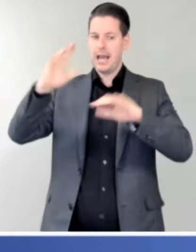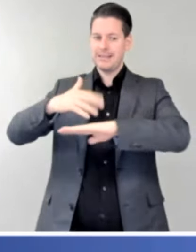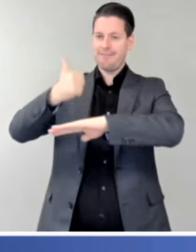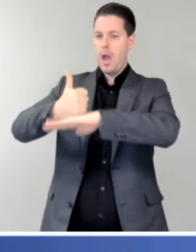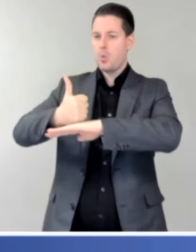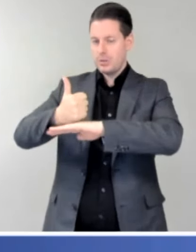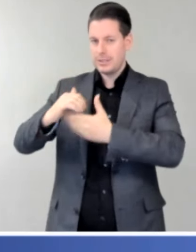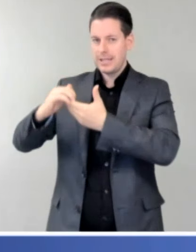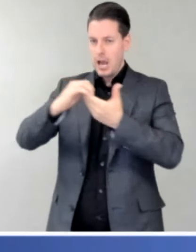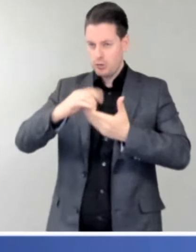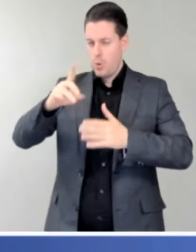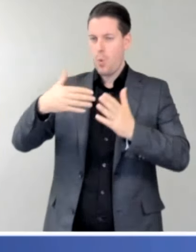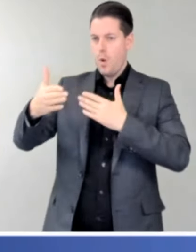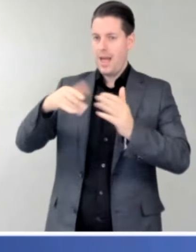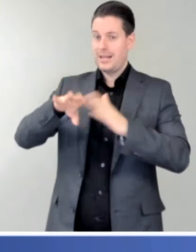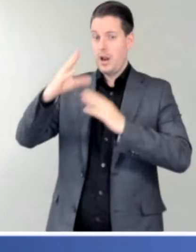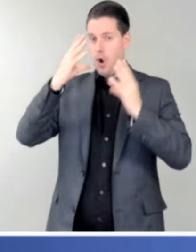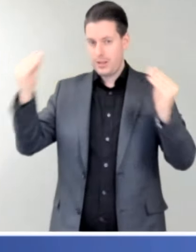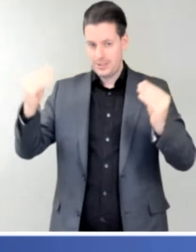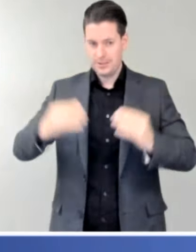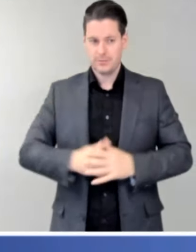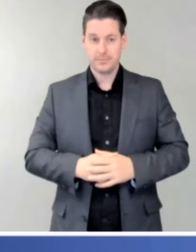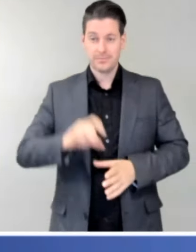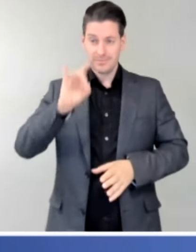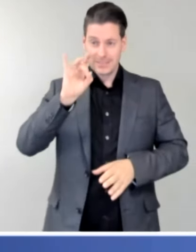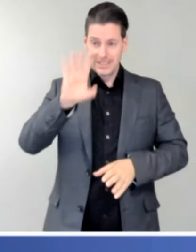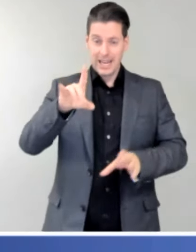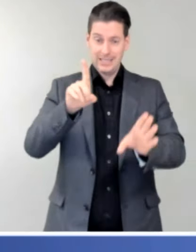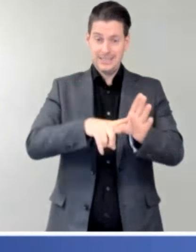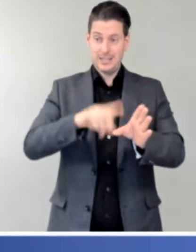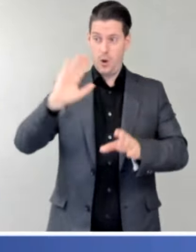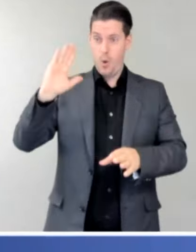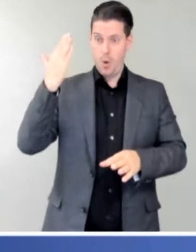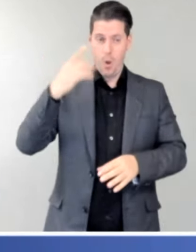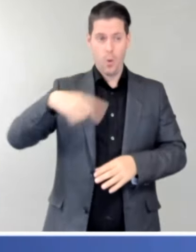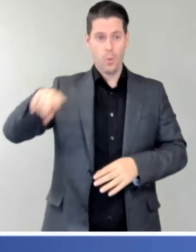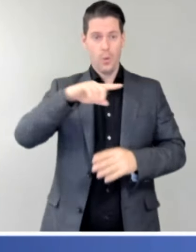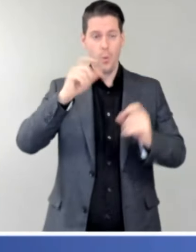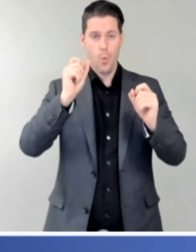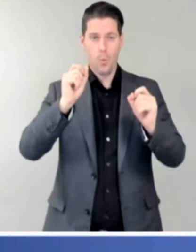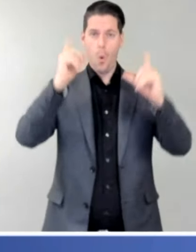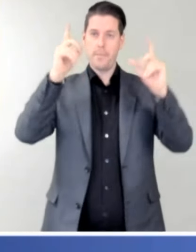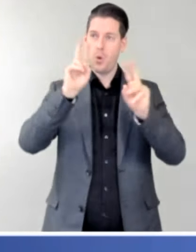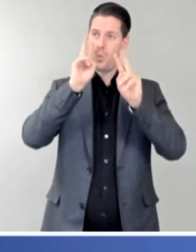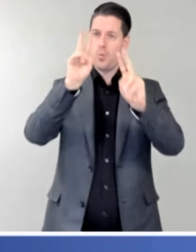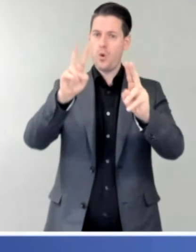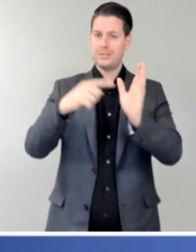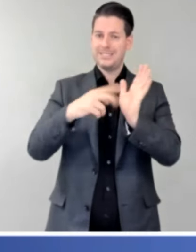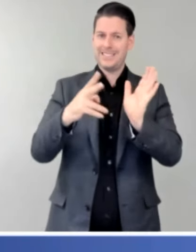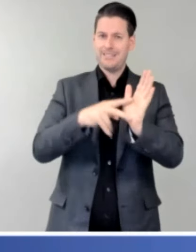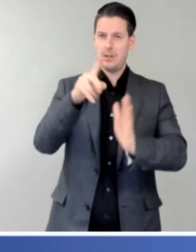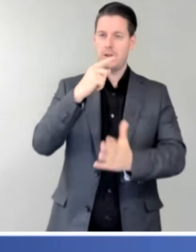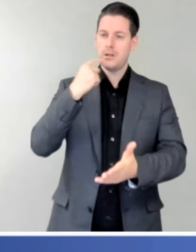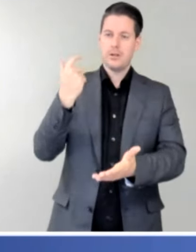Well, 10 years ago, we woke to news as incomprehensible now as it was